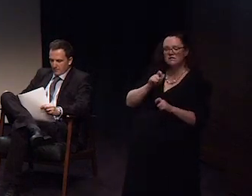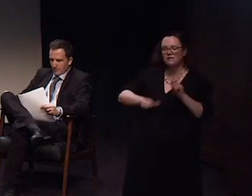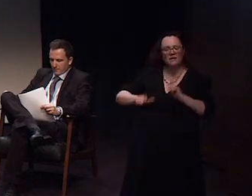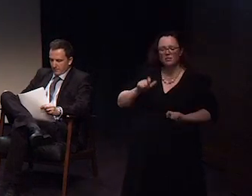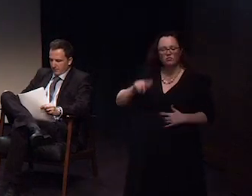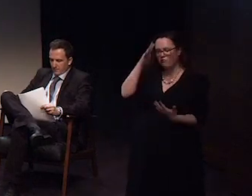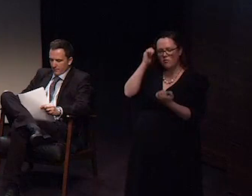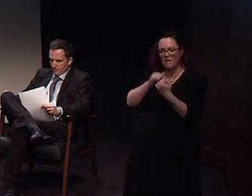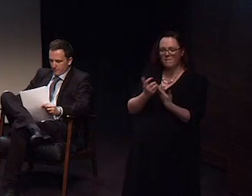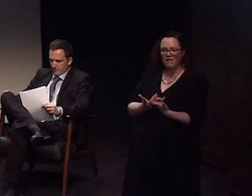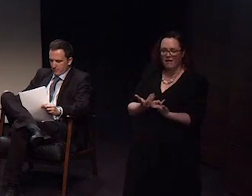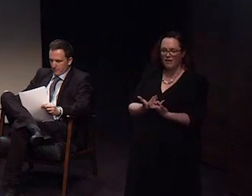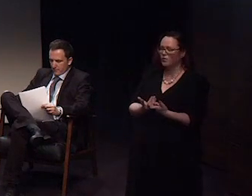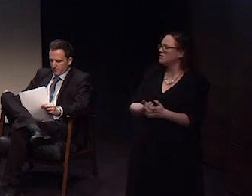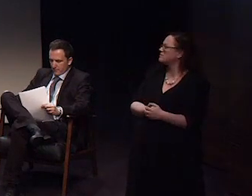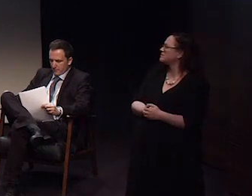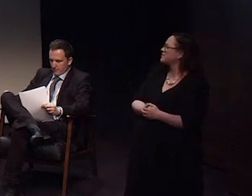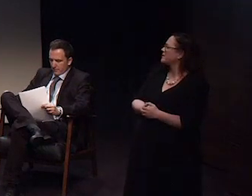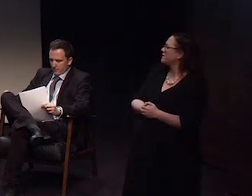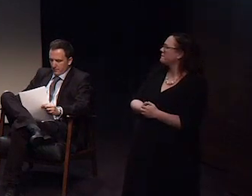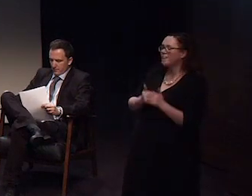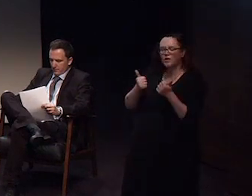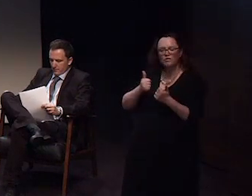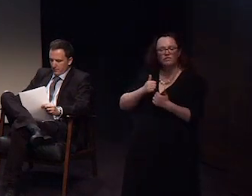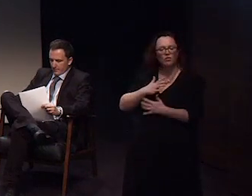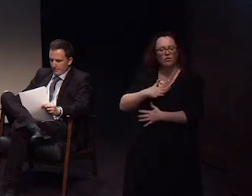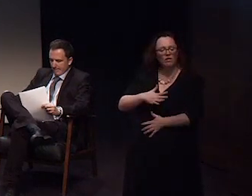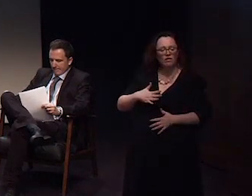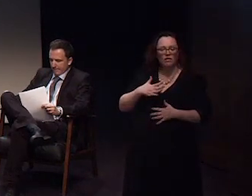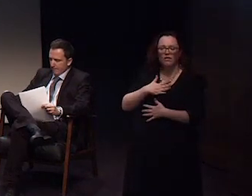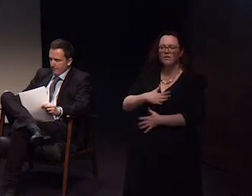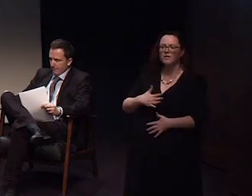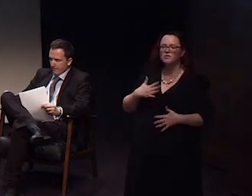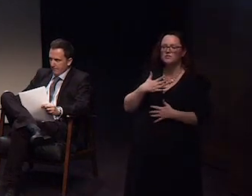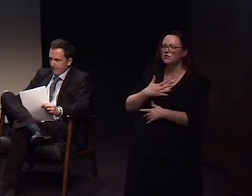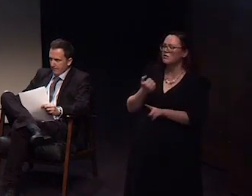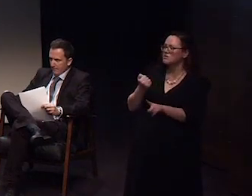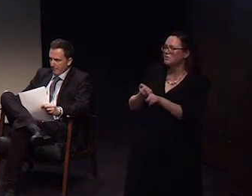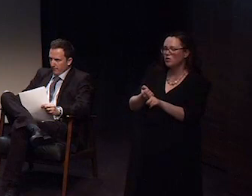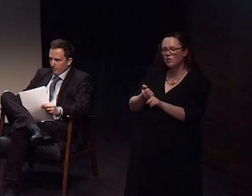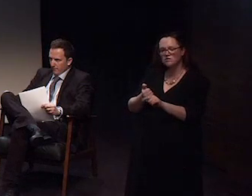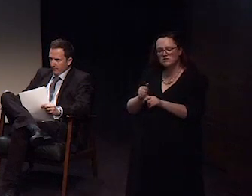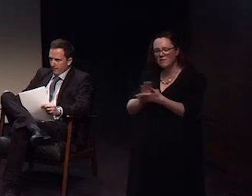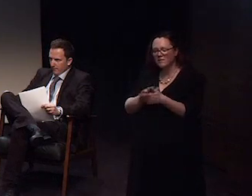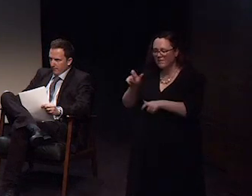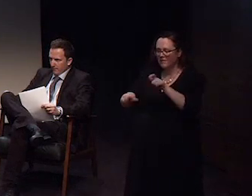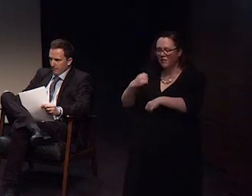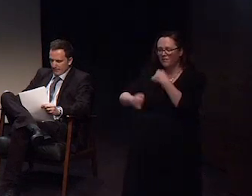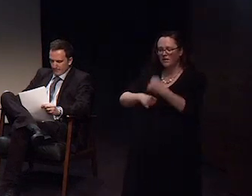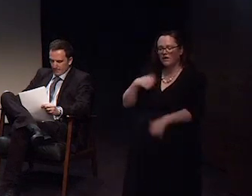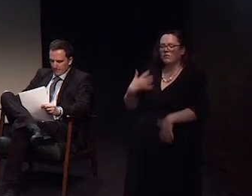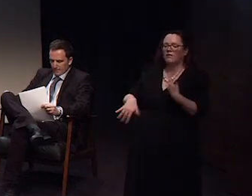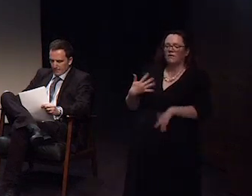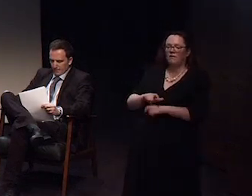It's also an emotional support. It helps to convince reluctant bystander to perform CPR, and it provides